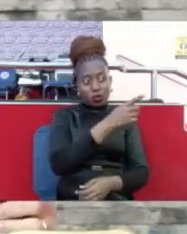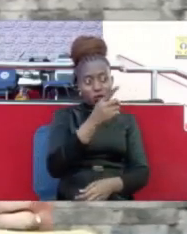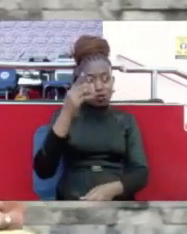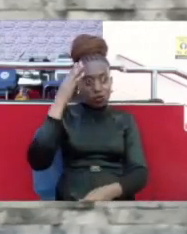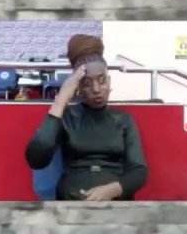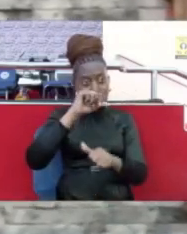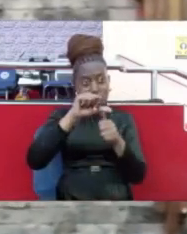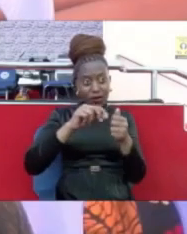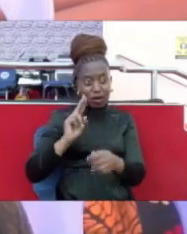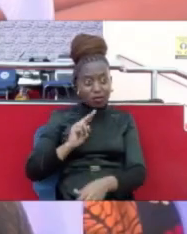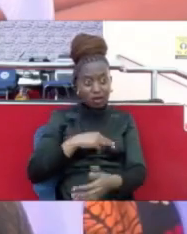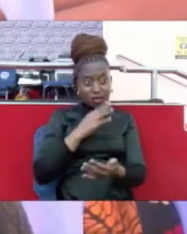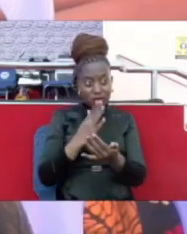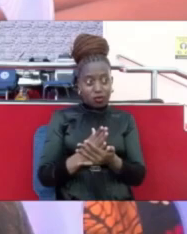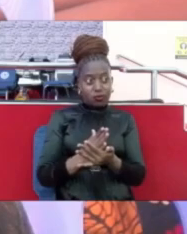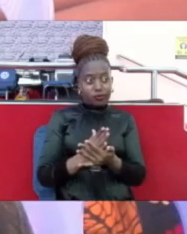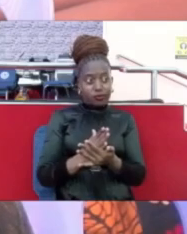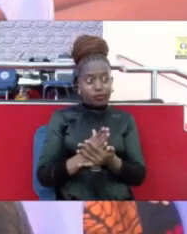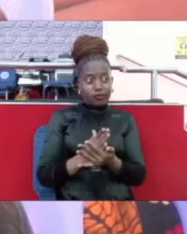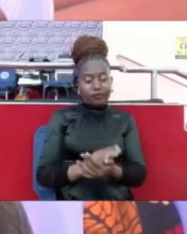Amen. Amen.